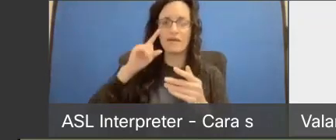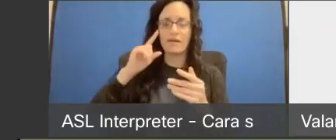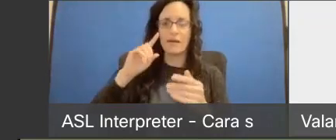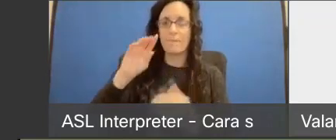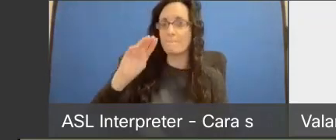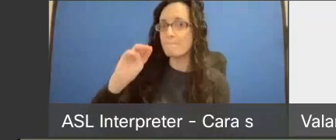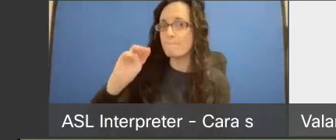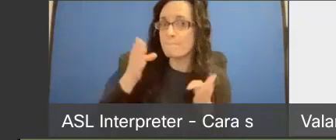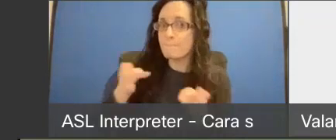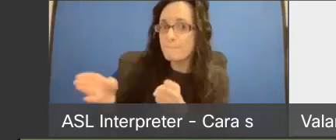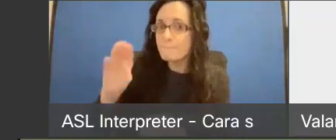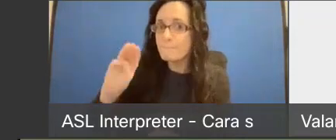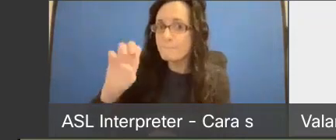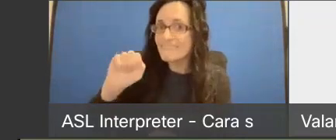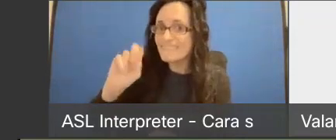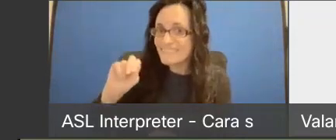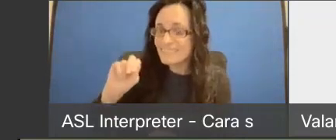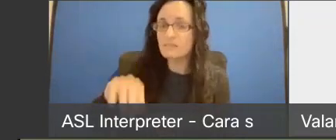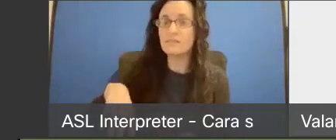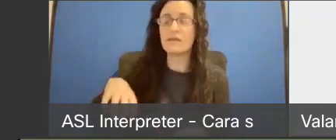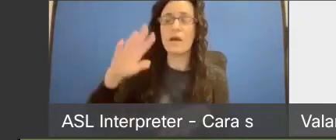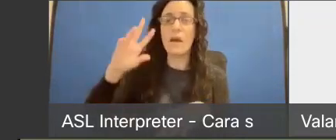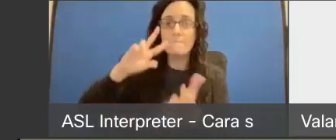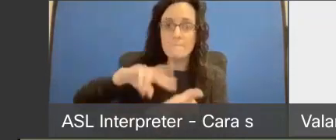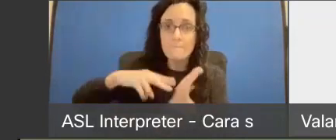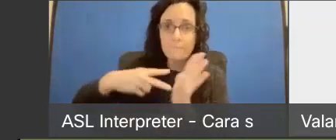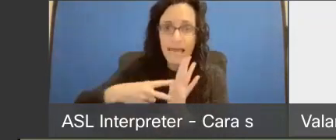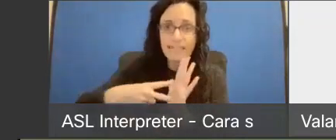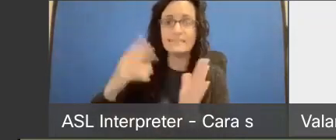be speaking on how to approach that from a non-clinical